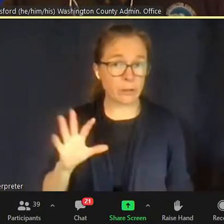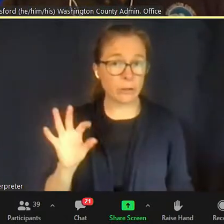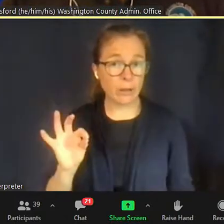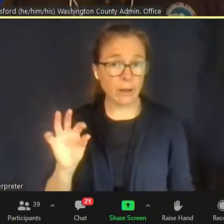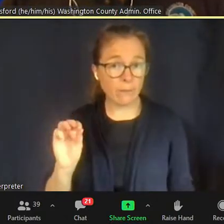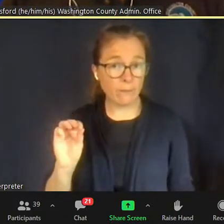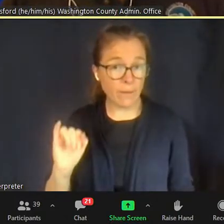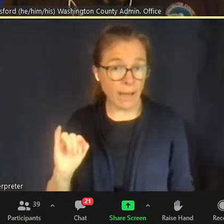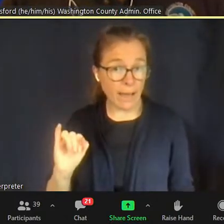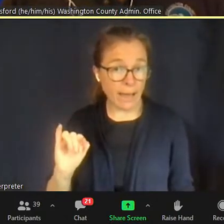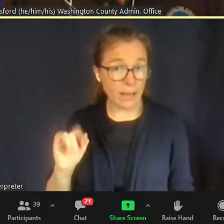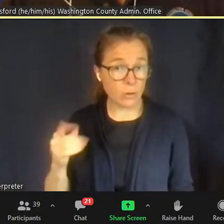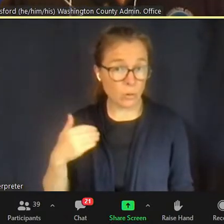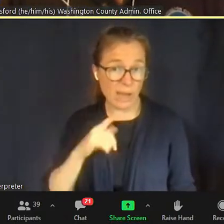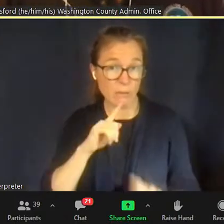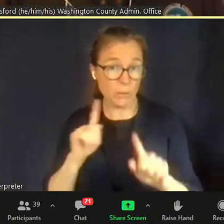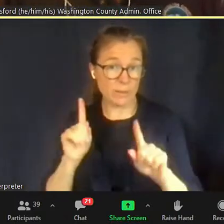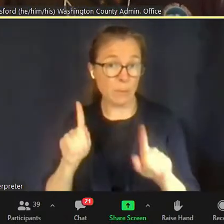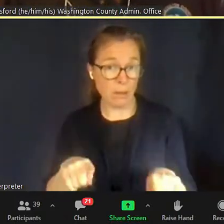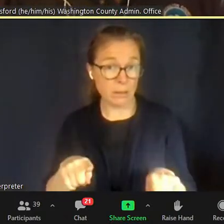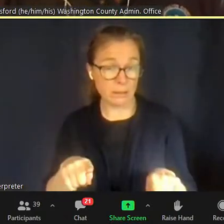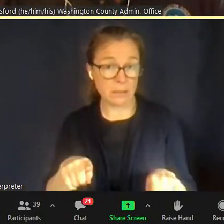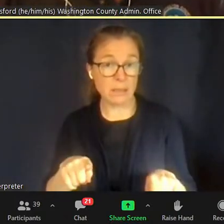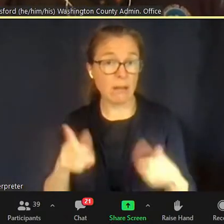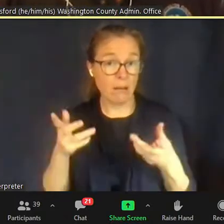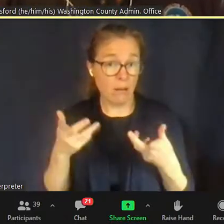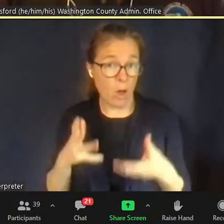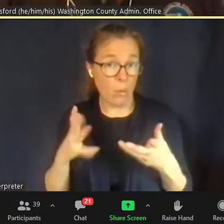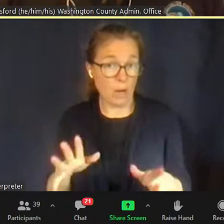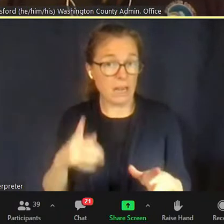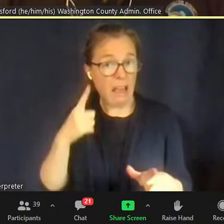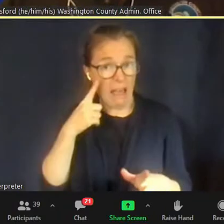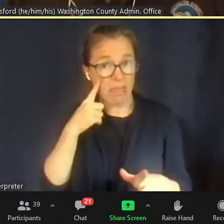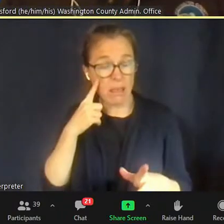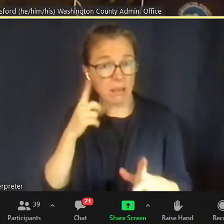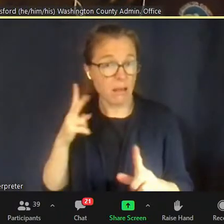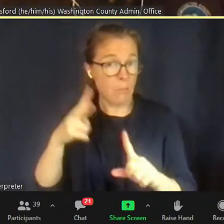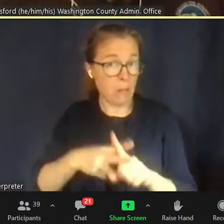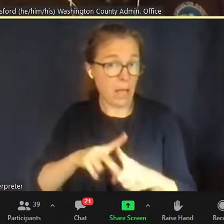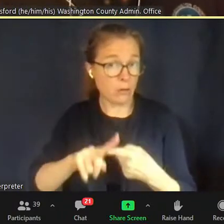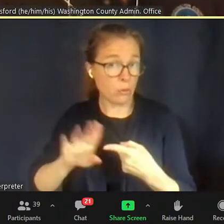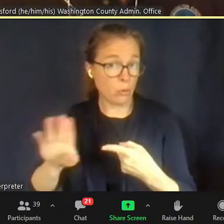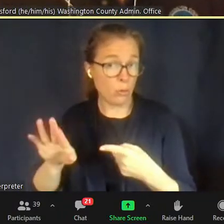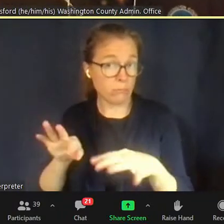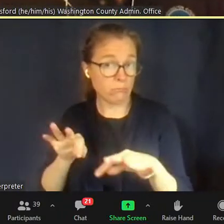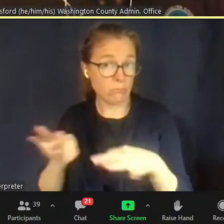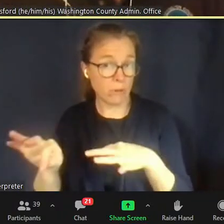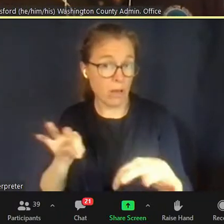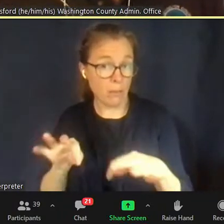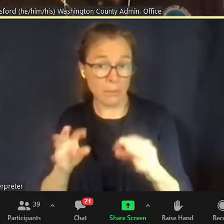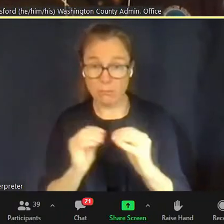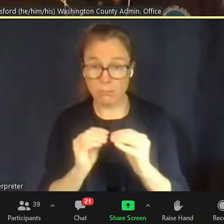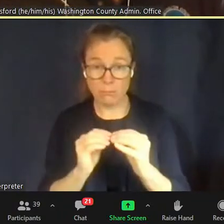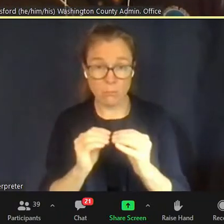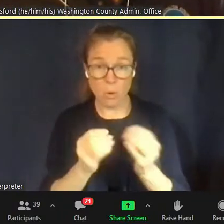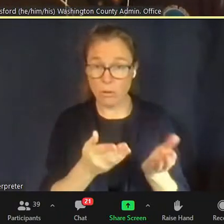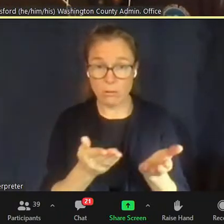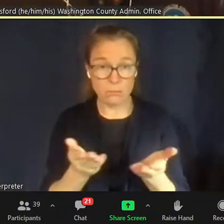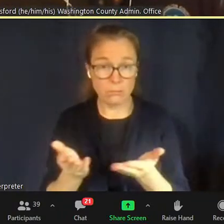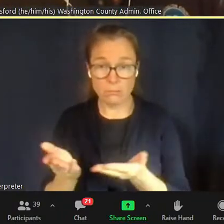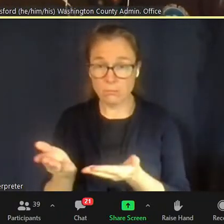which I think encapsulated the thought here, unless there was further comment about